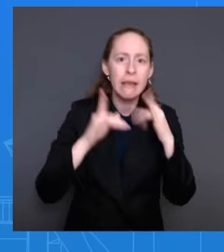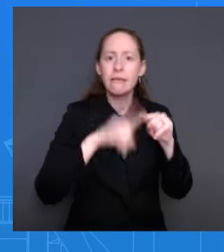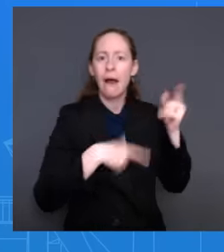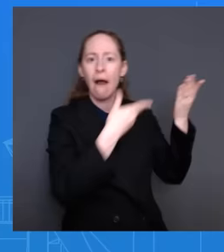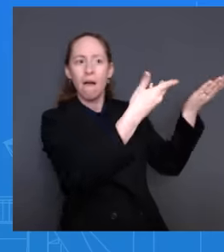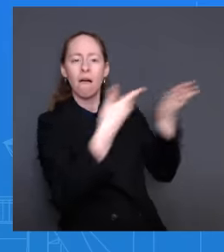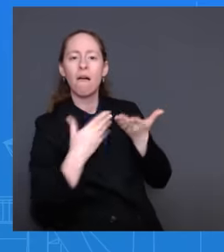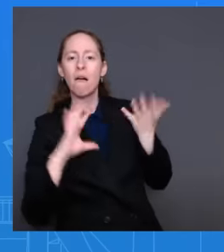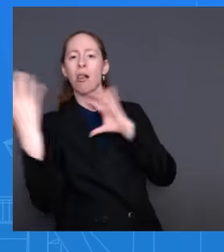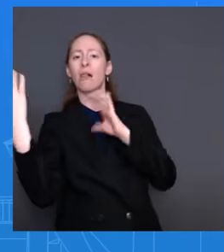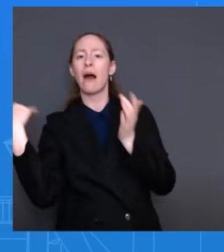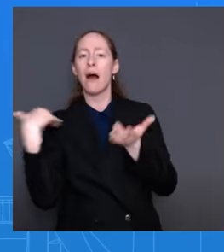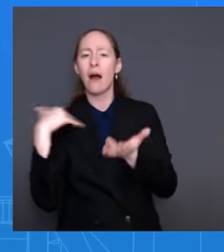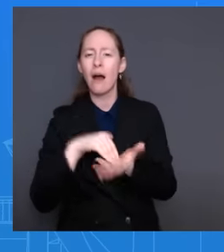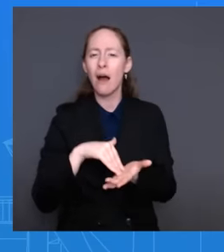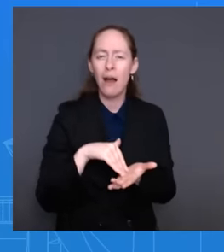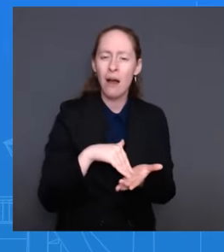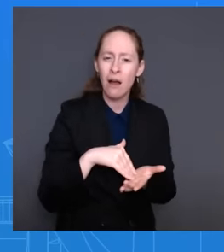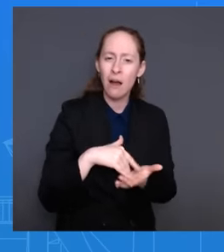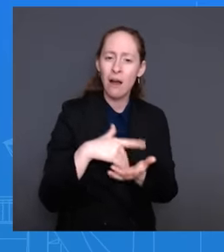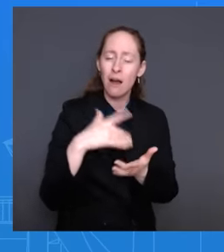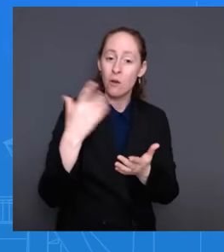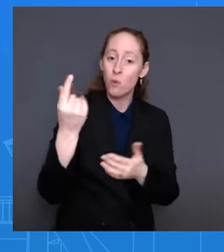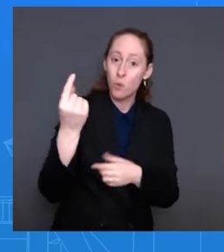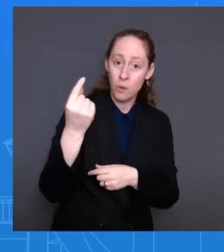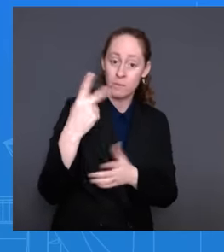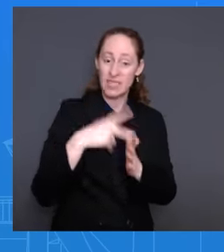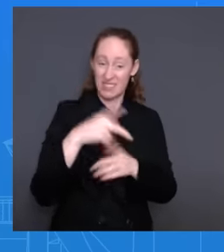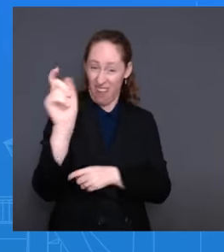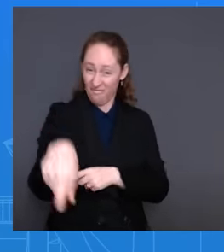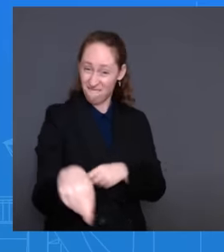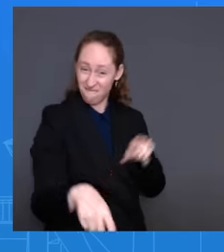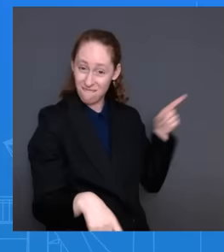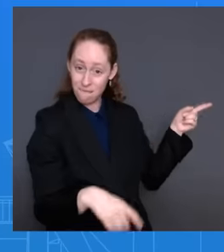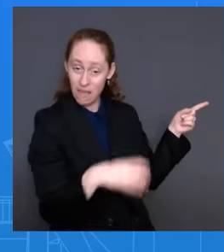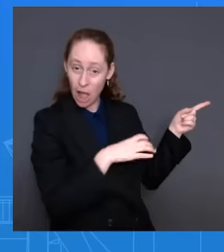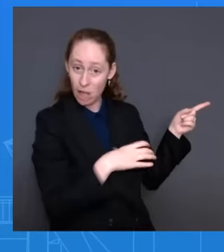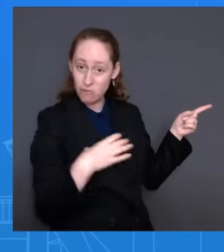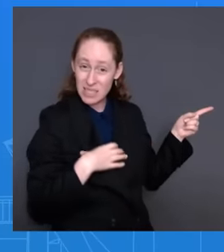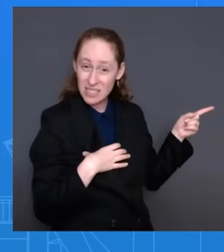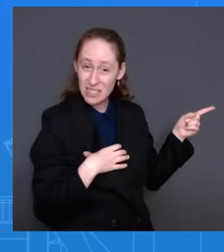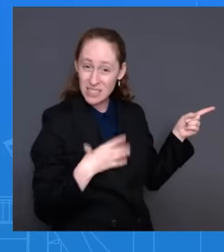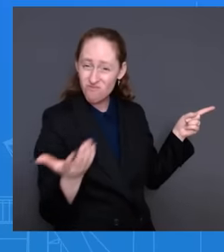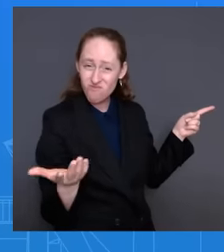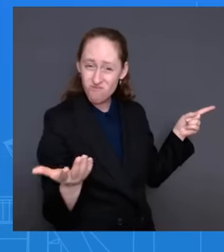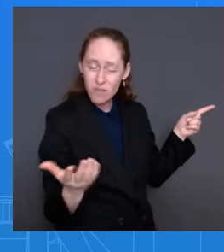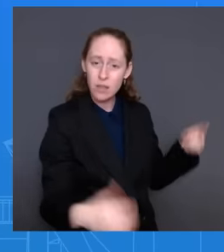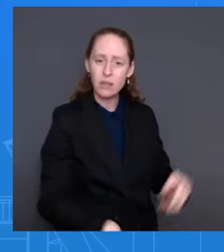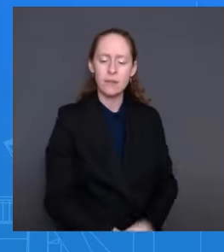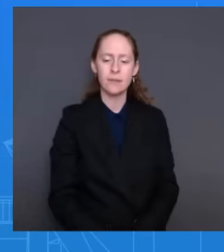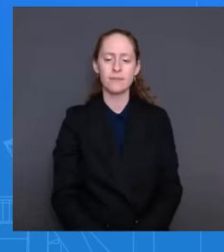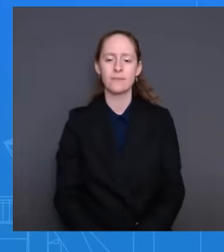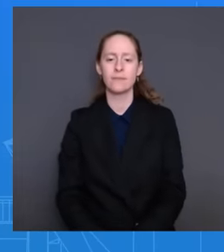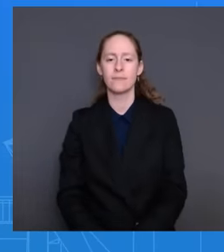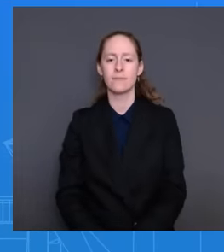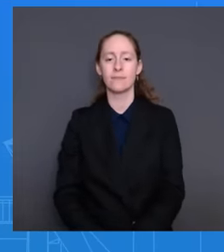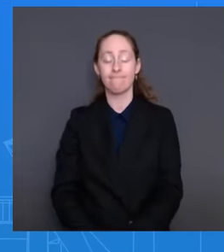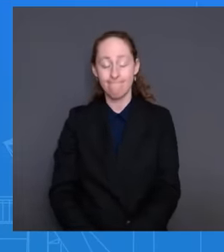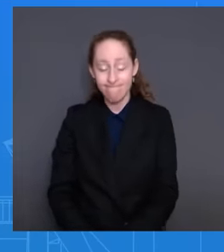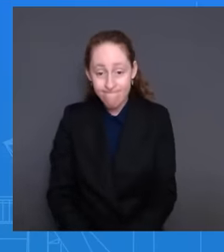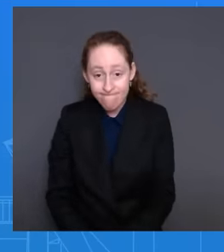protection? Well, I would say a couple things. The first point that I made and underscored is we do face serious global challenges right